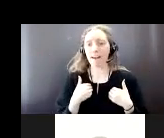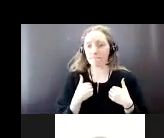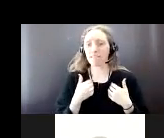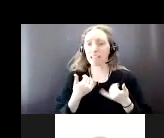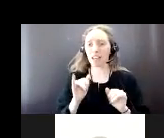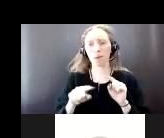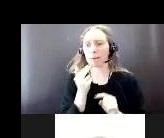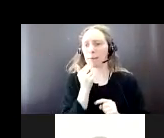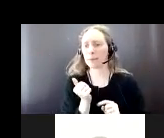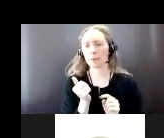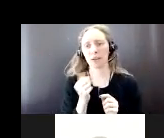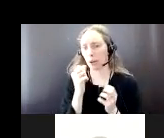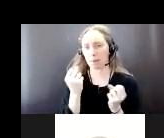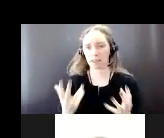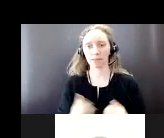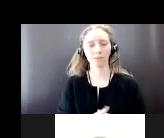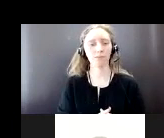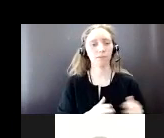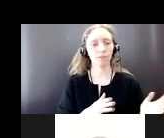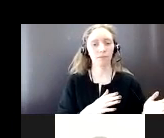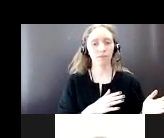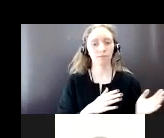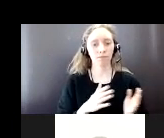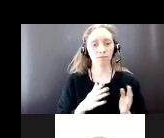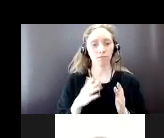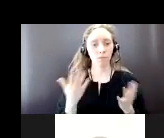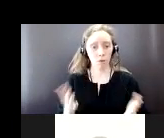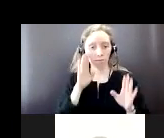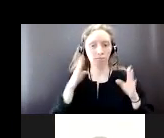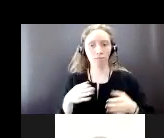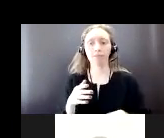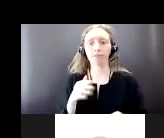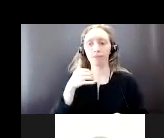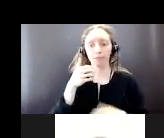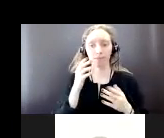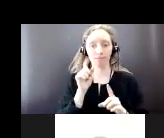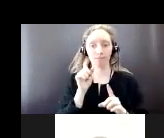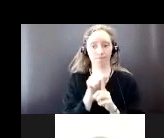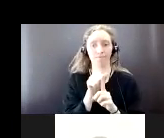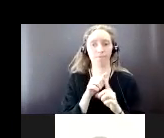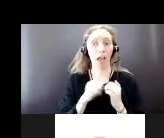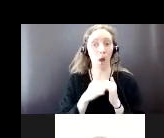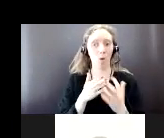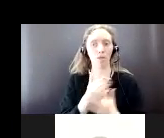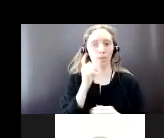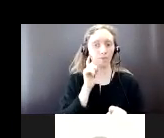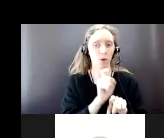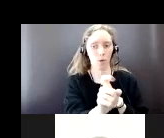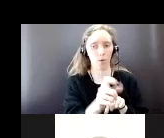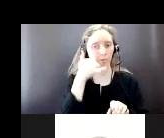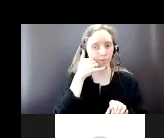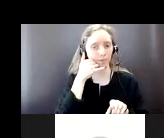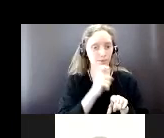So fraud initiated by telephone. What's important here is to know what tools